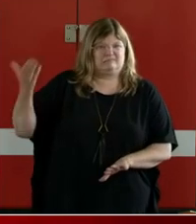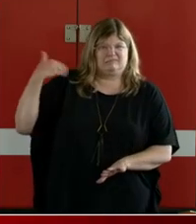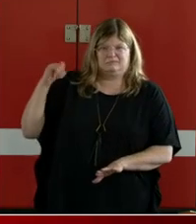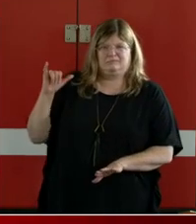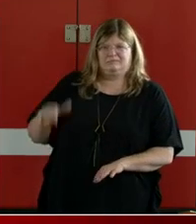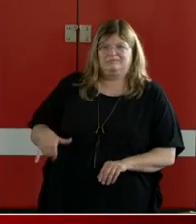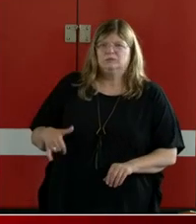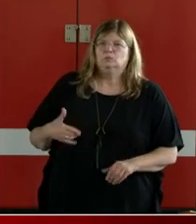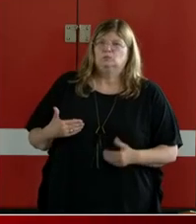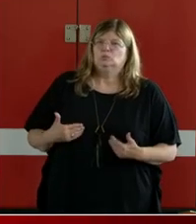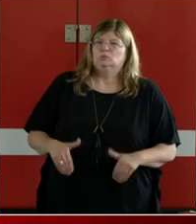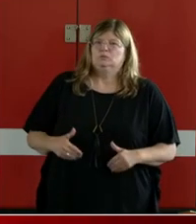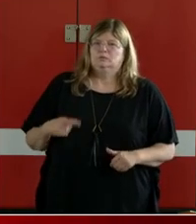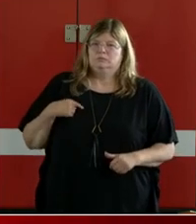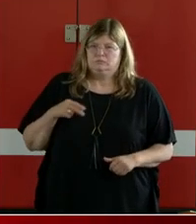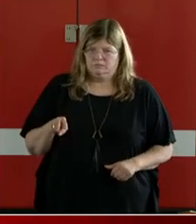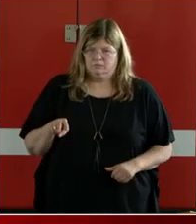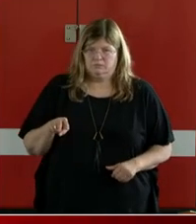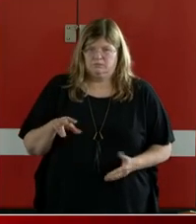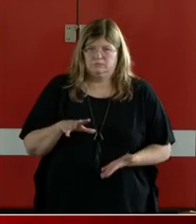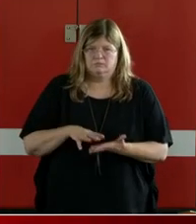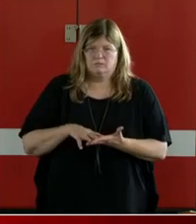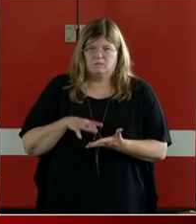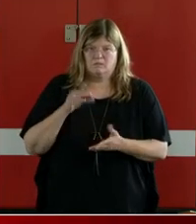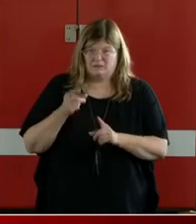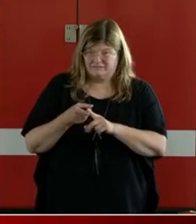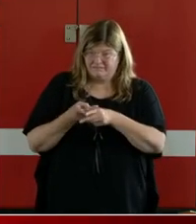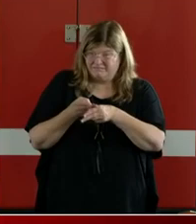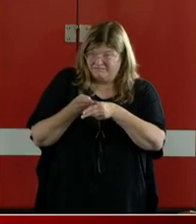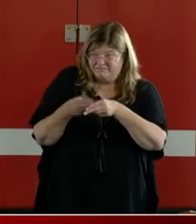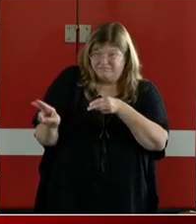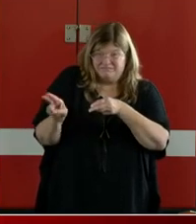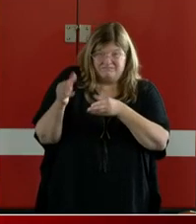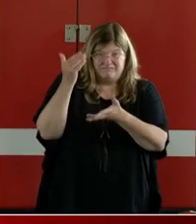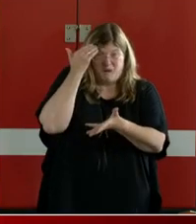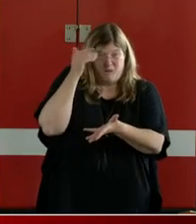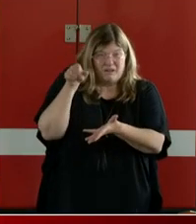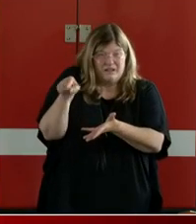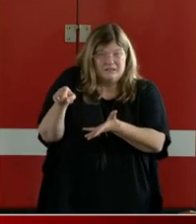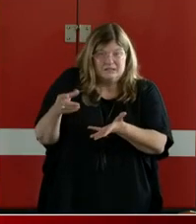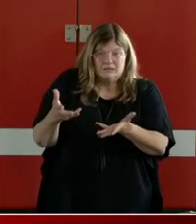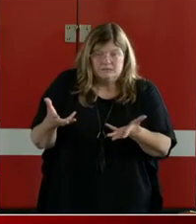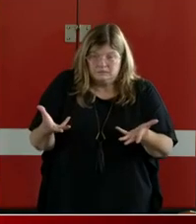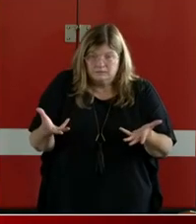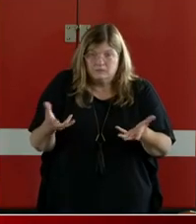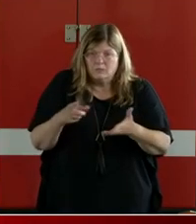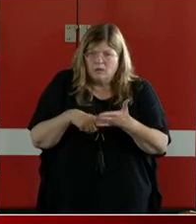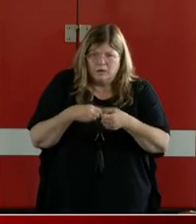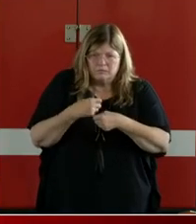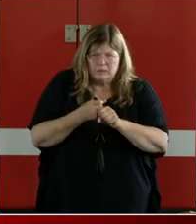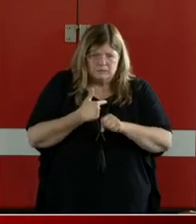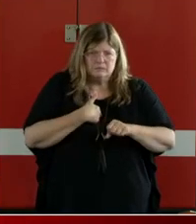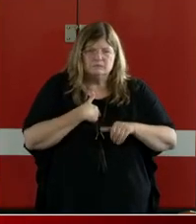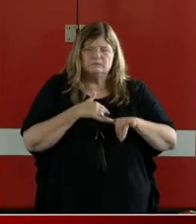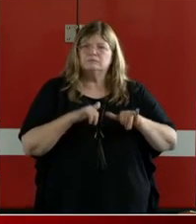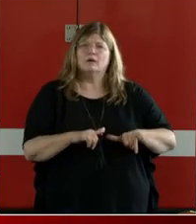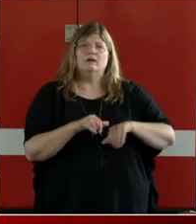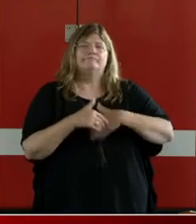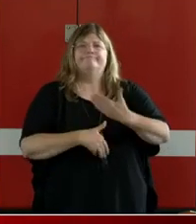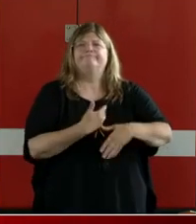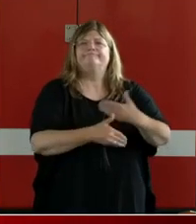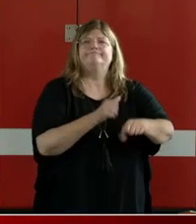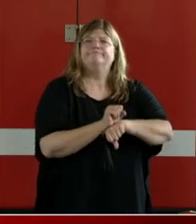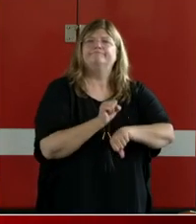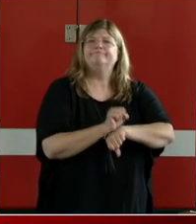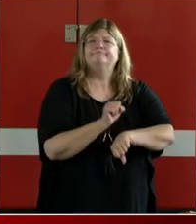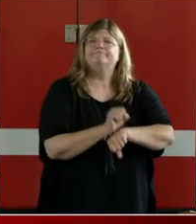that department in that short amount of time is really what made it easy for me to stay and do my job. These people went out of